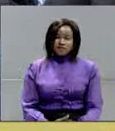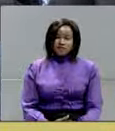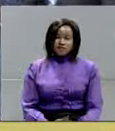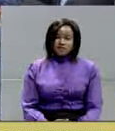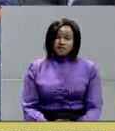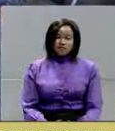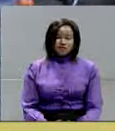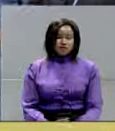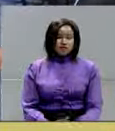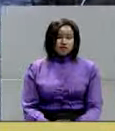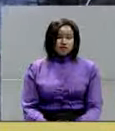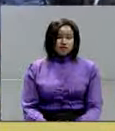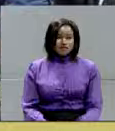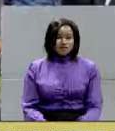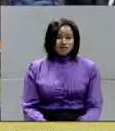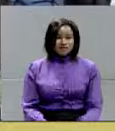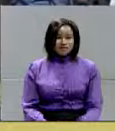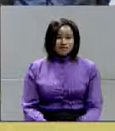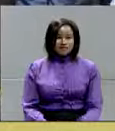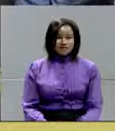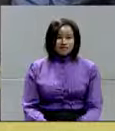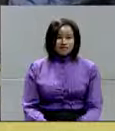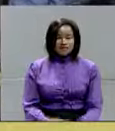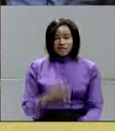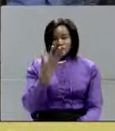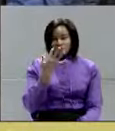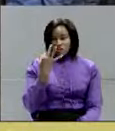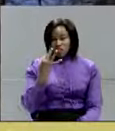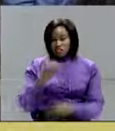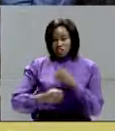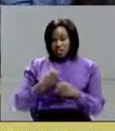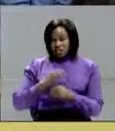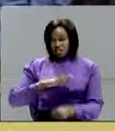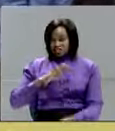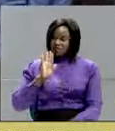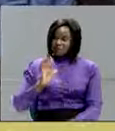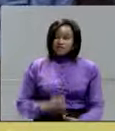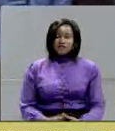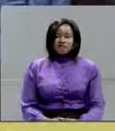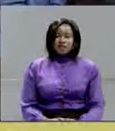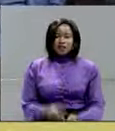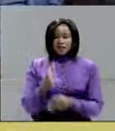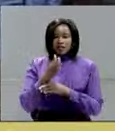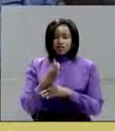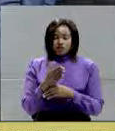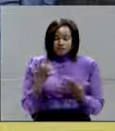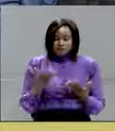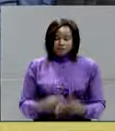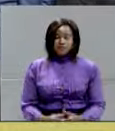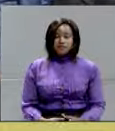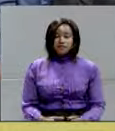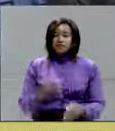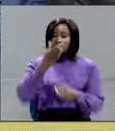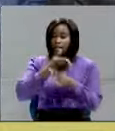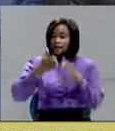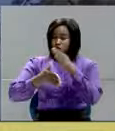I keep being shared out by Honorable Frank Tumoyo as the Minister of Gender, Labour and Social Affairs. Construction of the facility